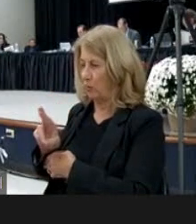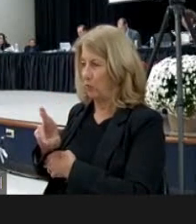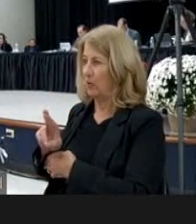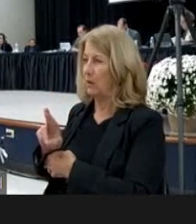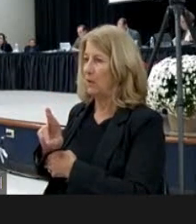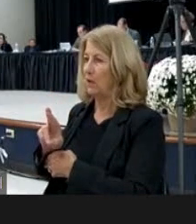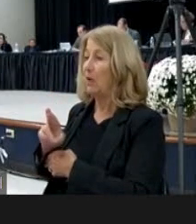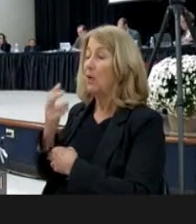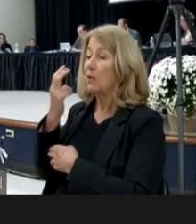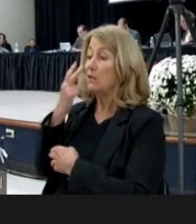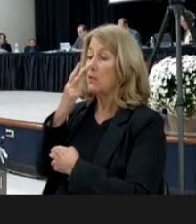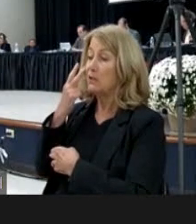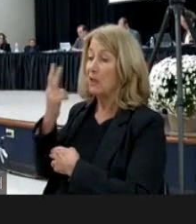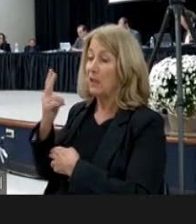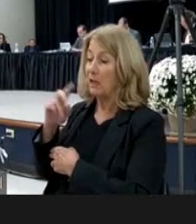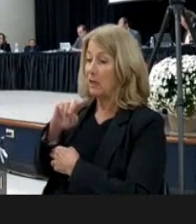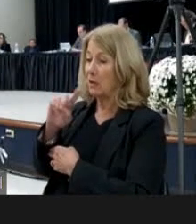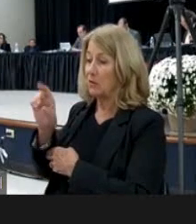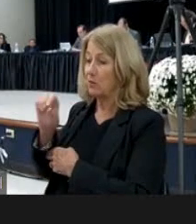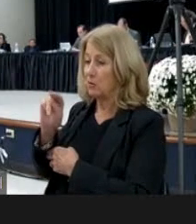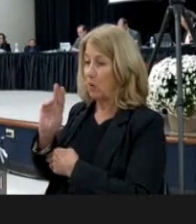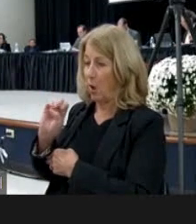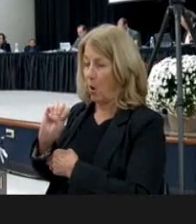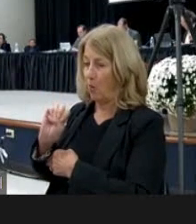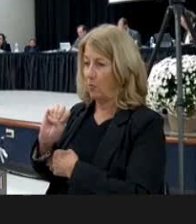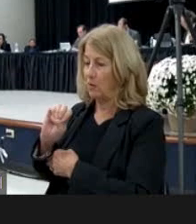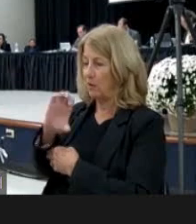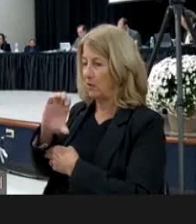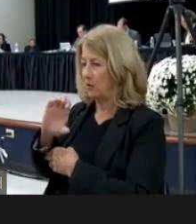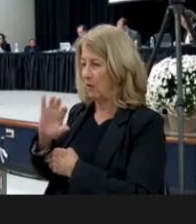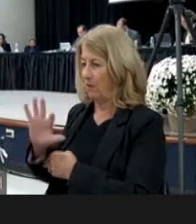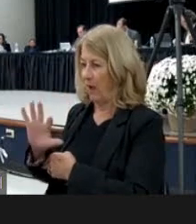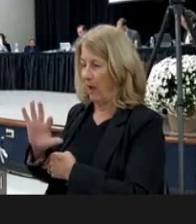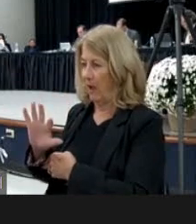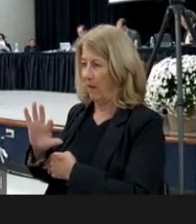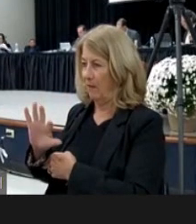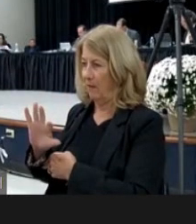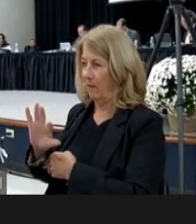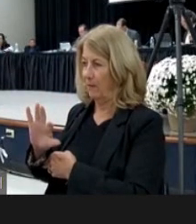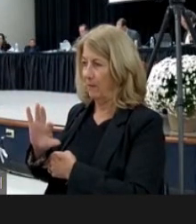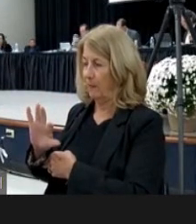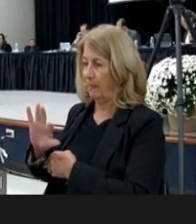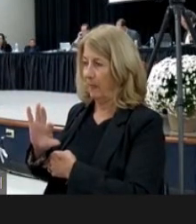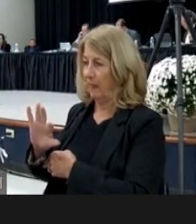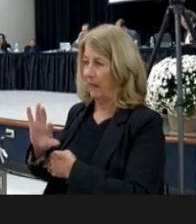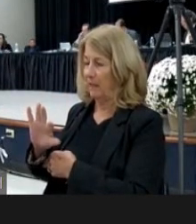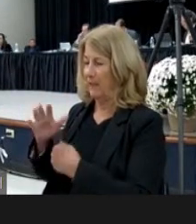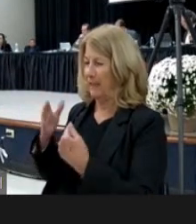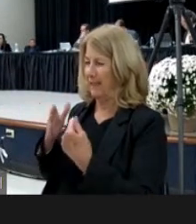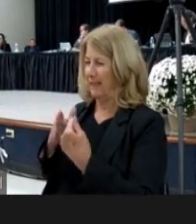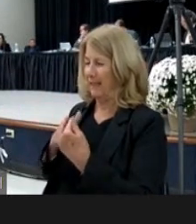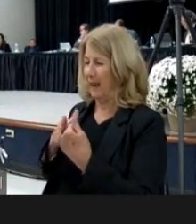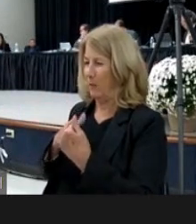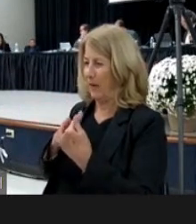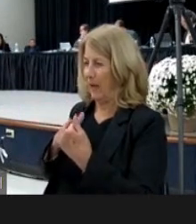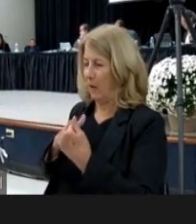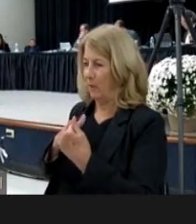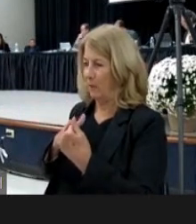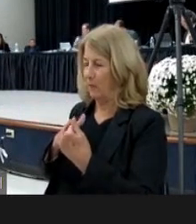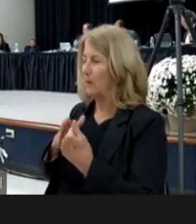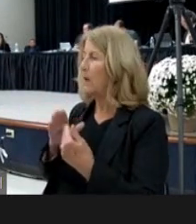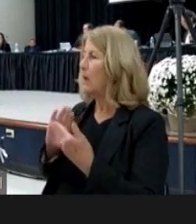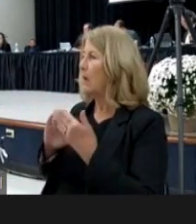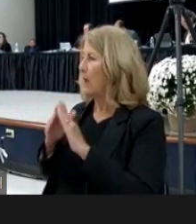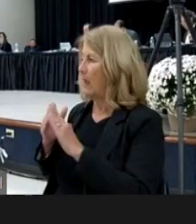You see, it's zoned C5, kind of in the core downtown area. Here's the building. They did get letters